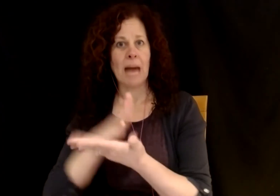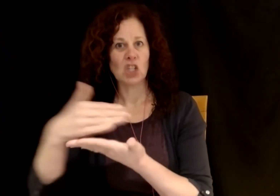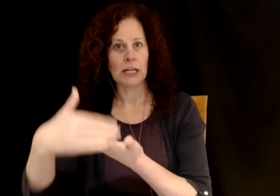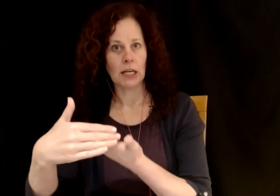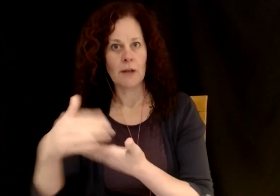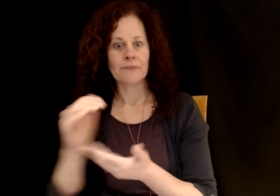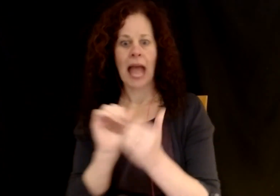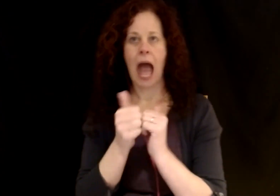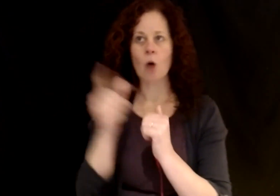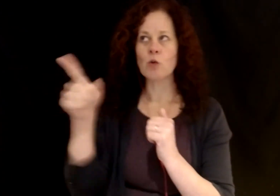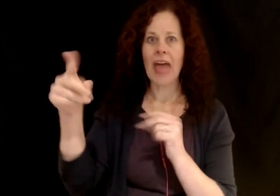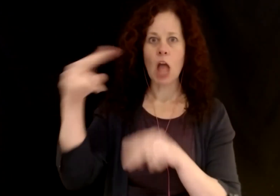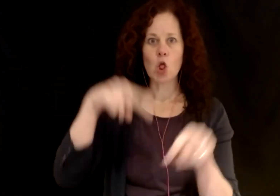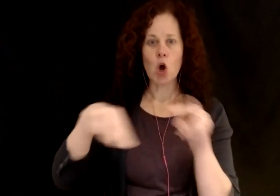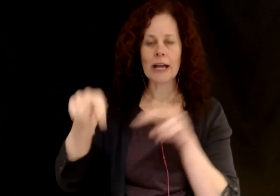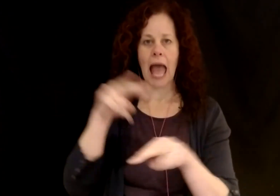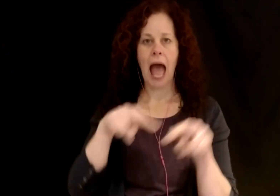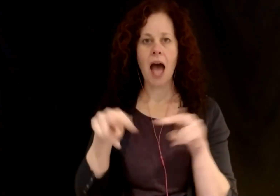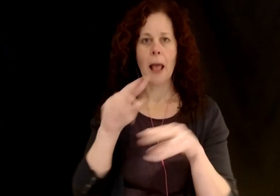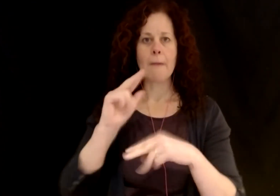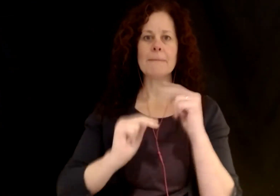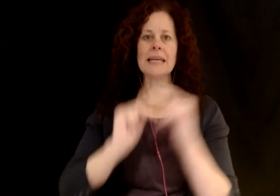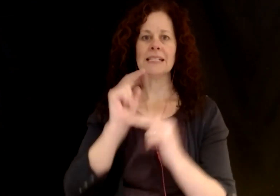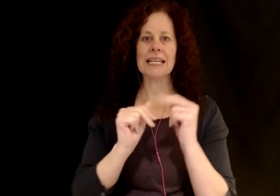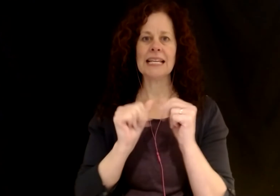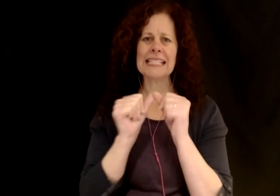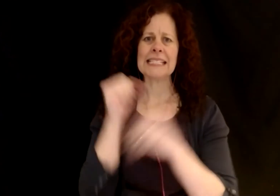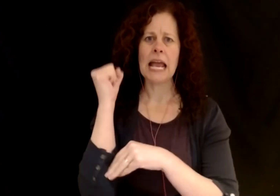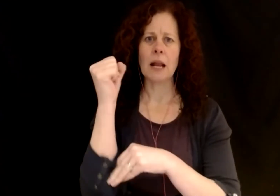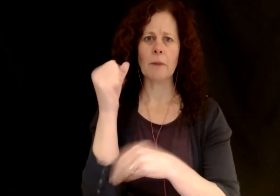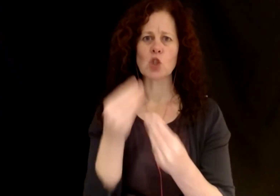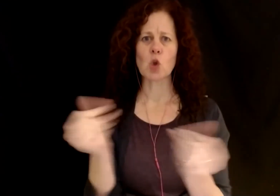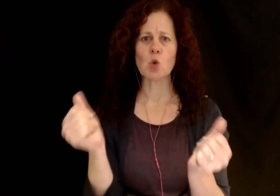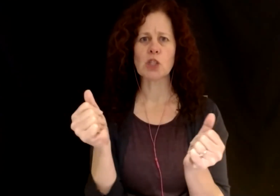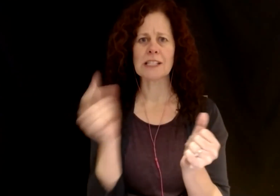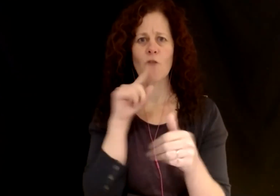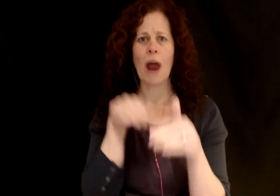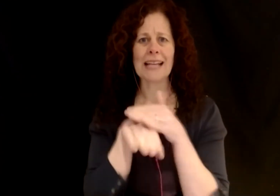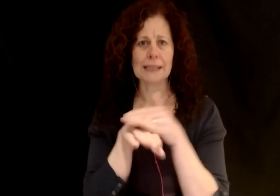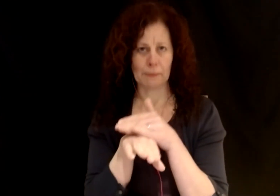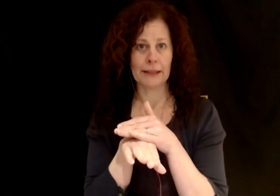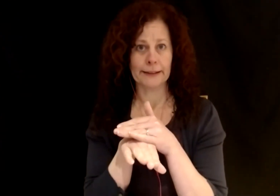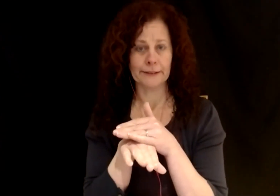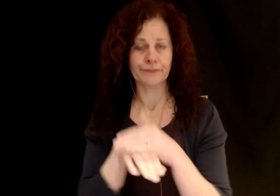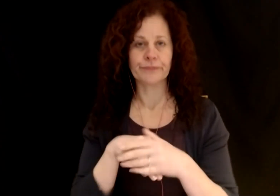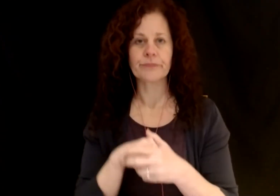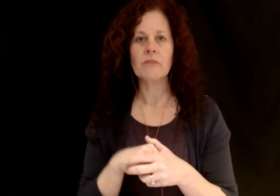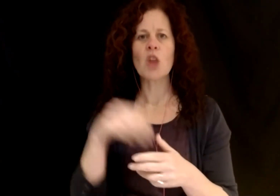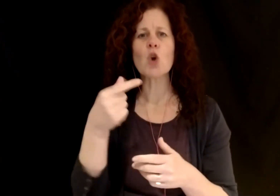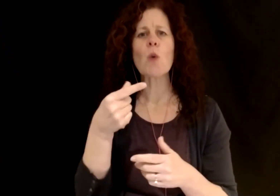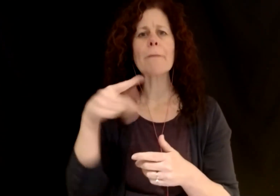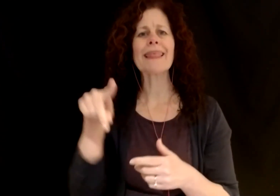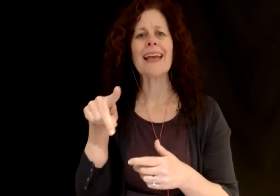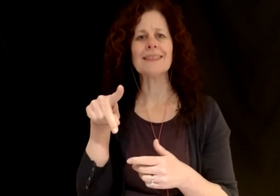in sustainable solutions to their accessibility initiatives? I think the Great Plains ADA Center,